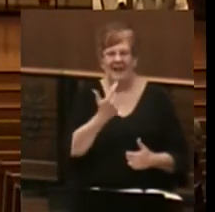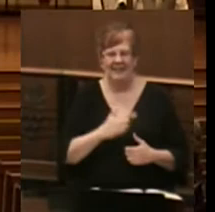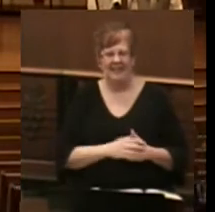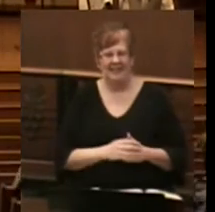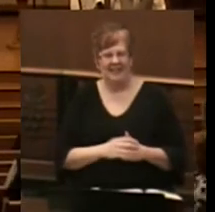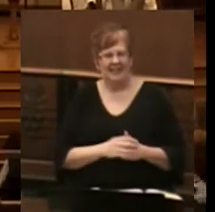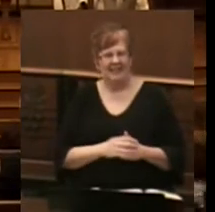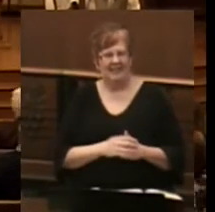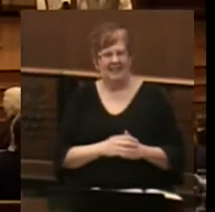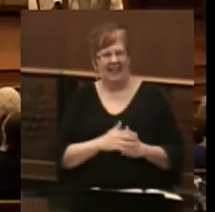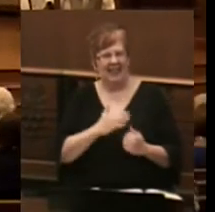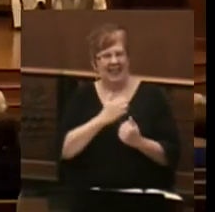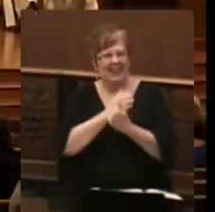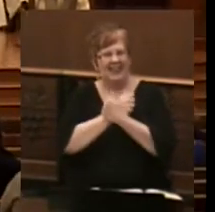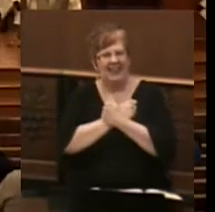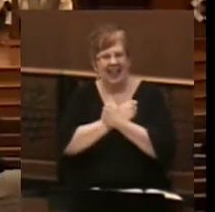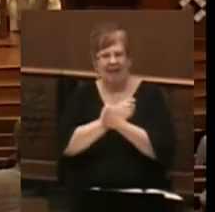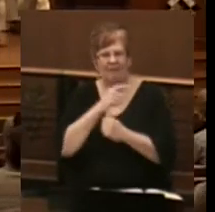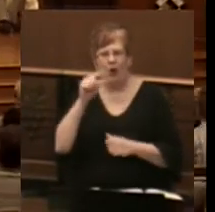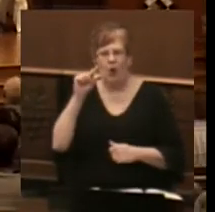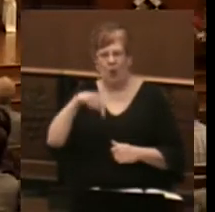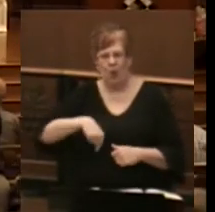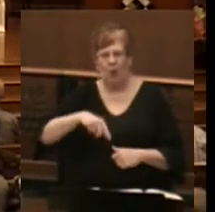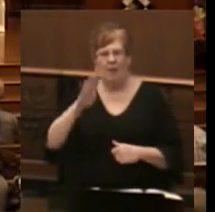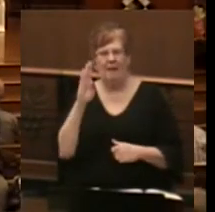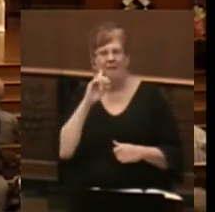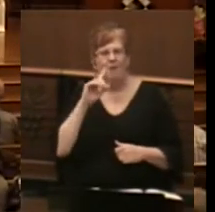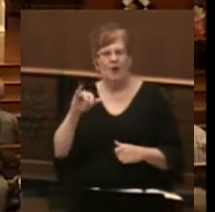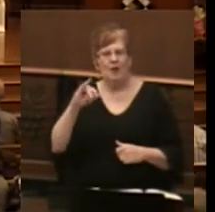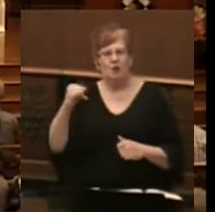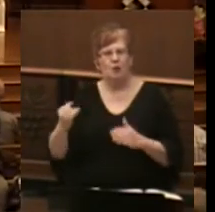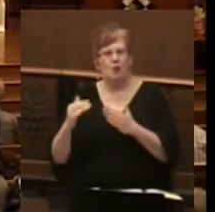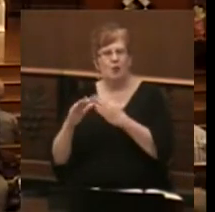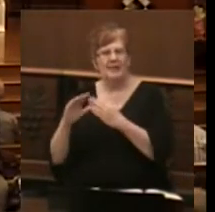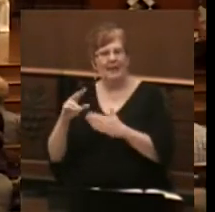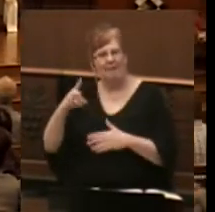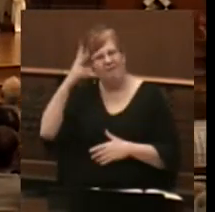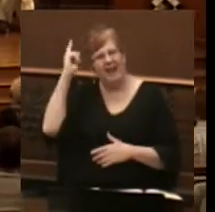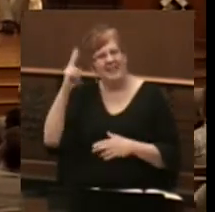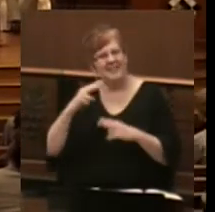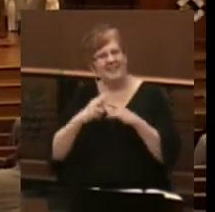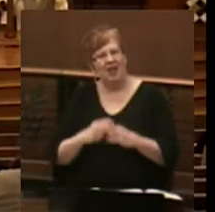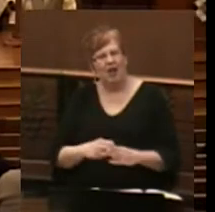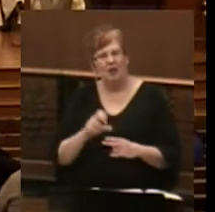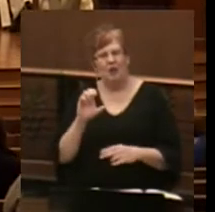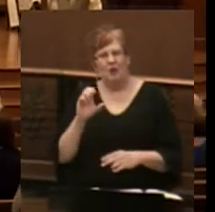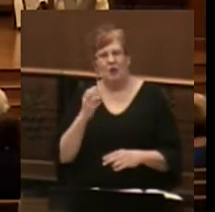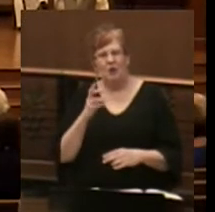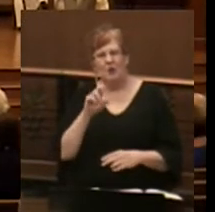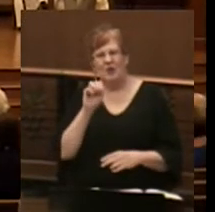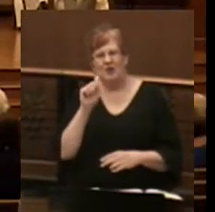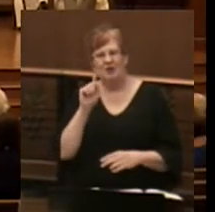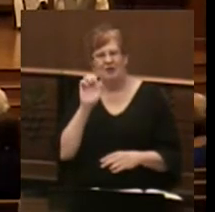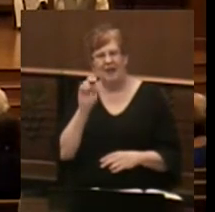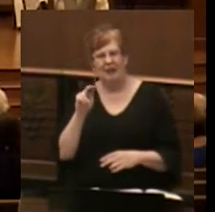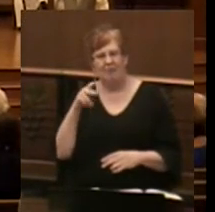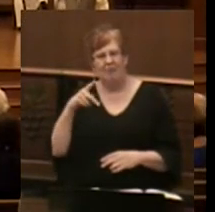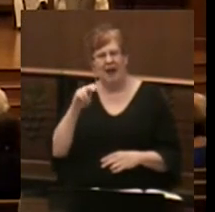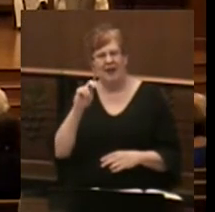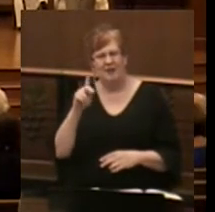even loved a quarterback for the Jerusalem Vikings named Christian Ponder, and people, that takes a lot of